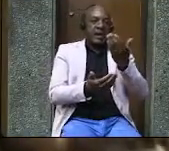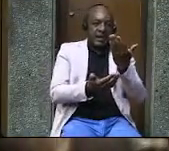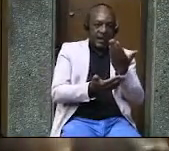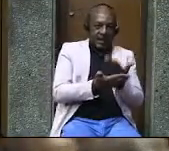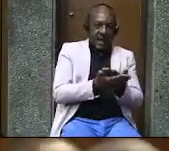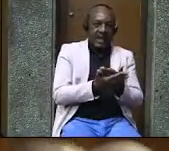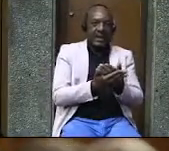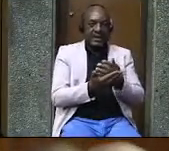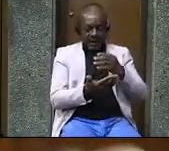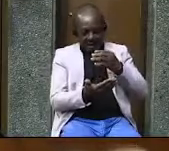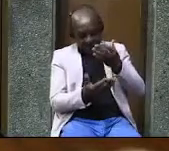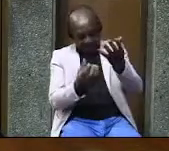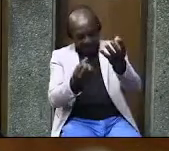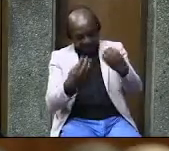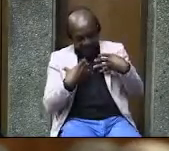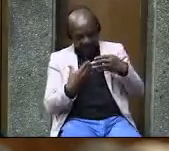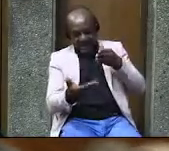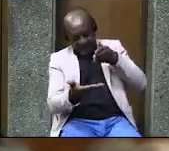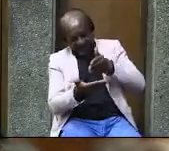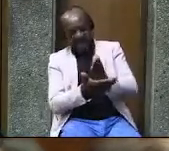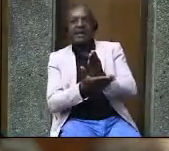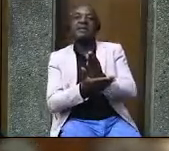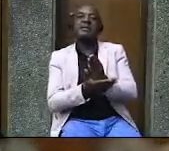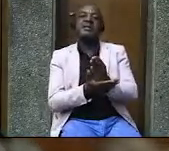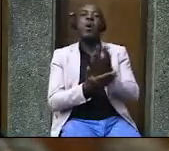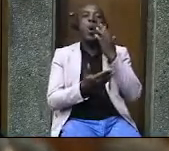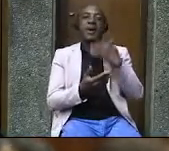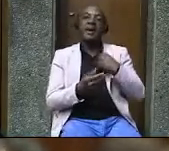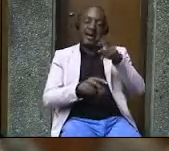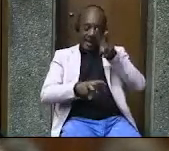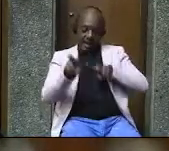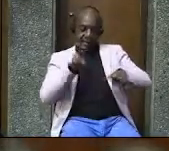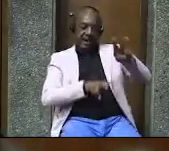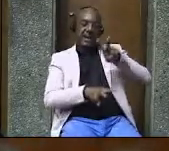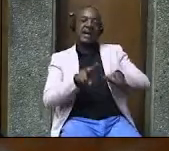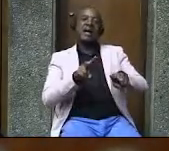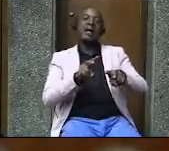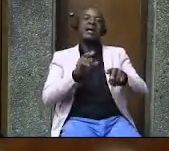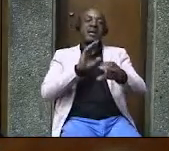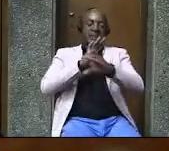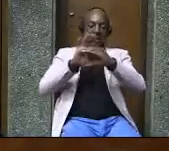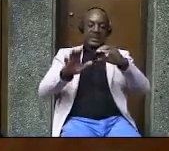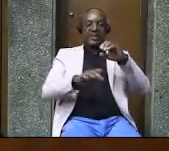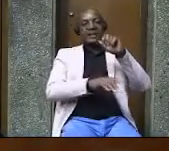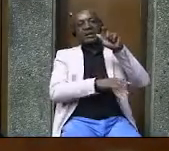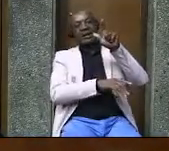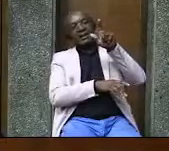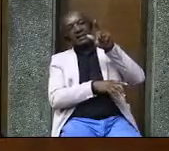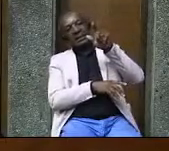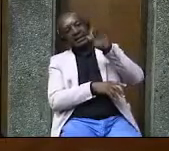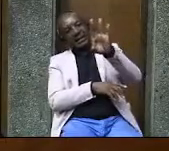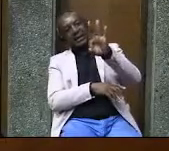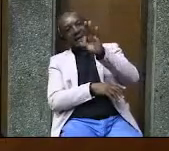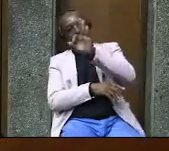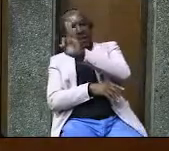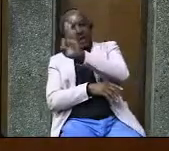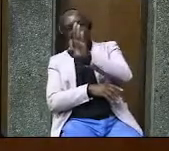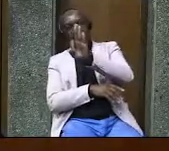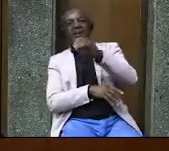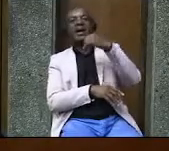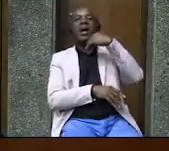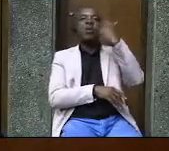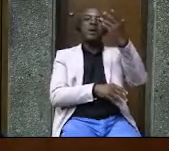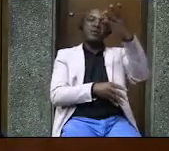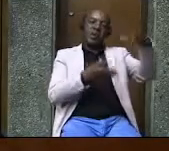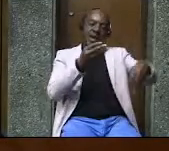in the expropriating authority in terms of section 8, 3F or section 9(4). I just want to add